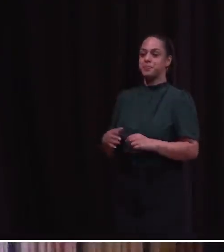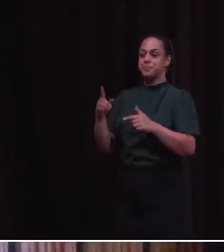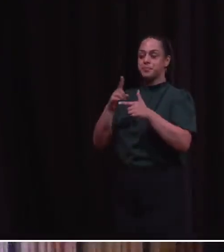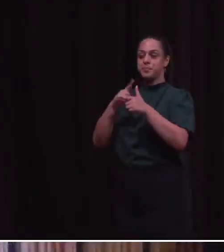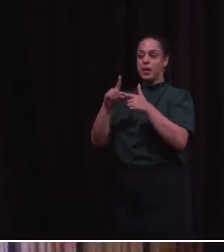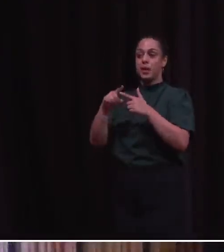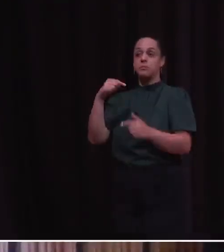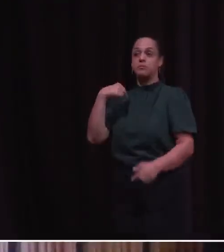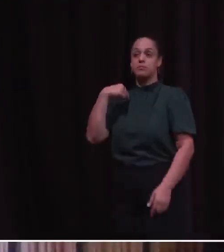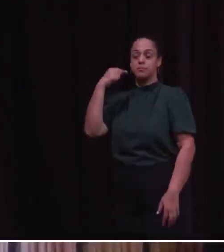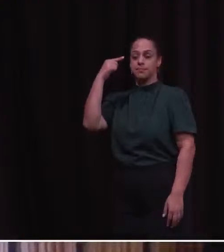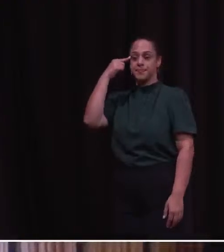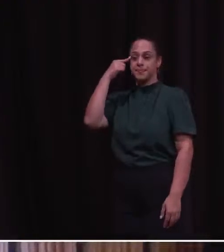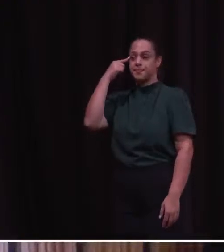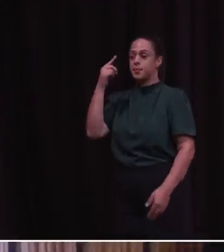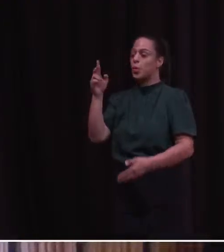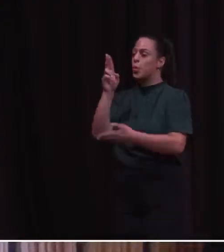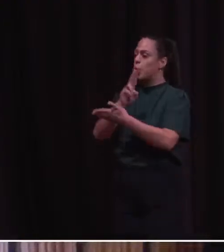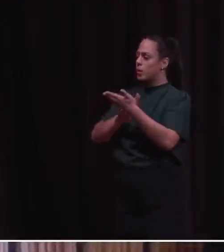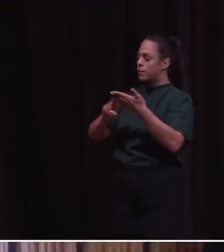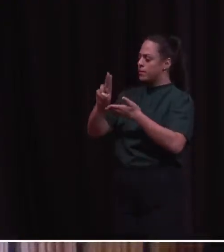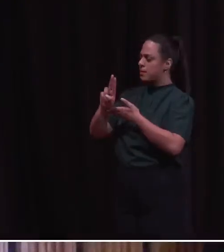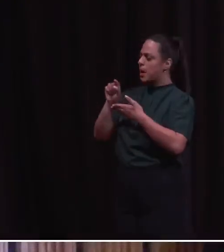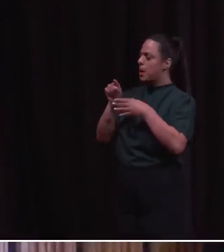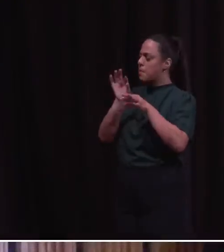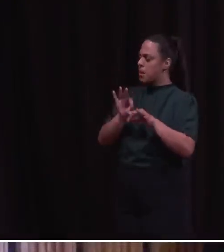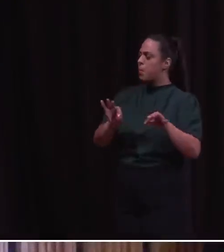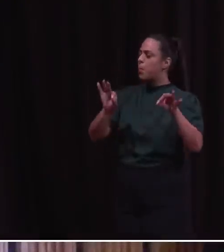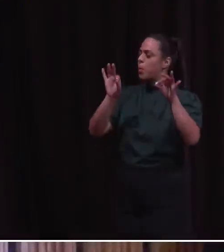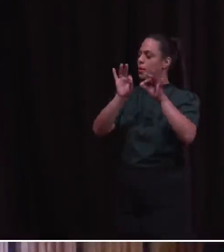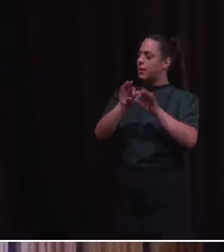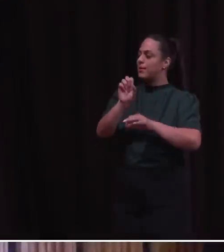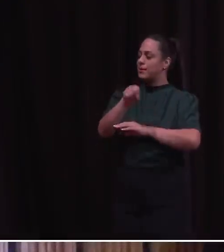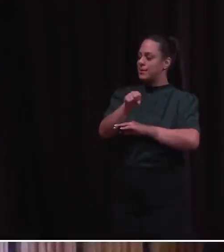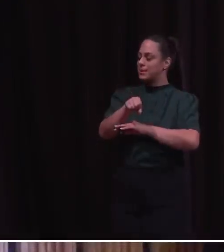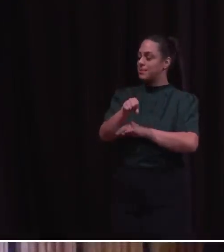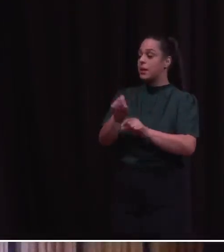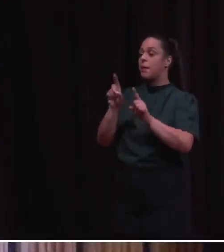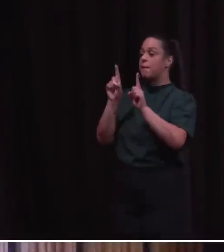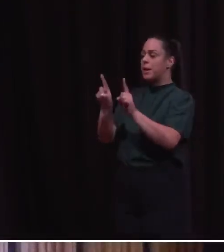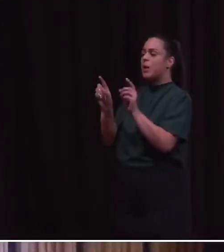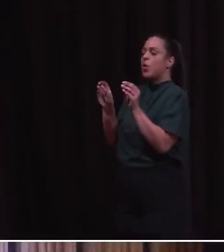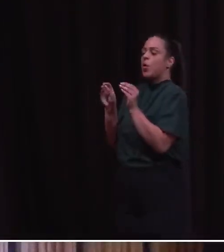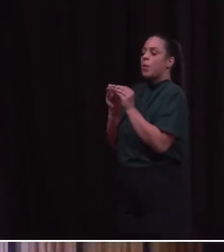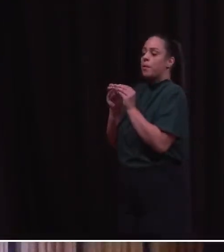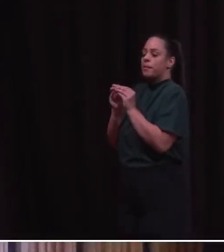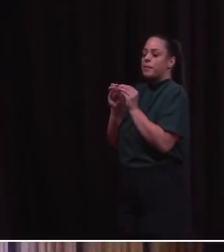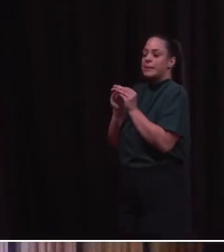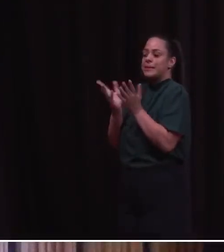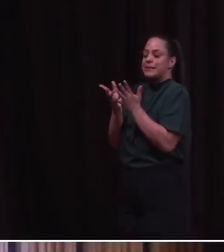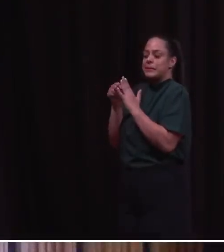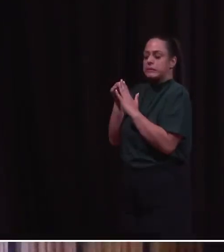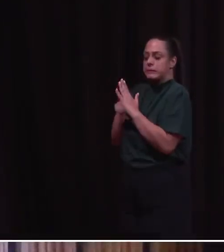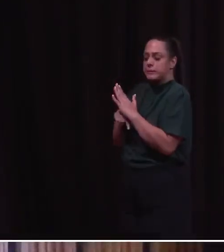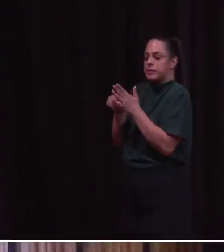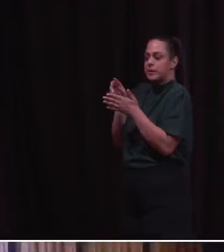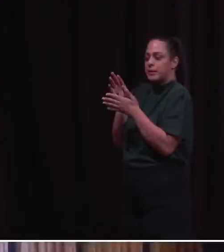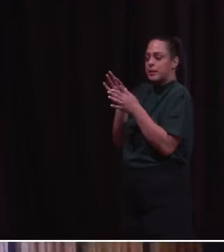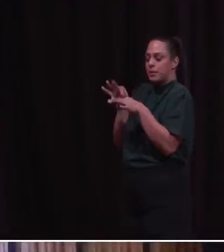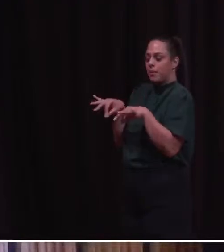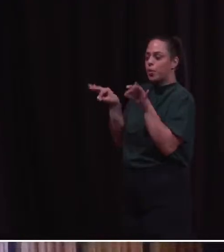that. But most importantly, universities should not